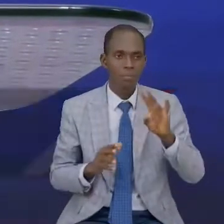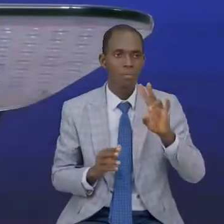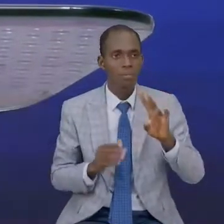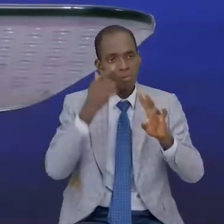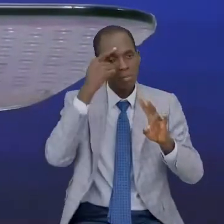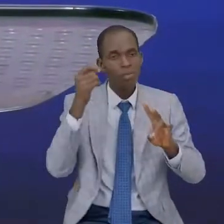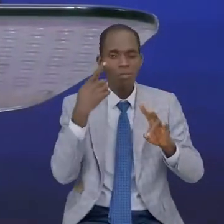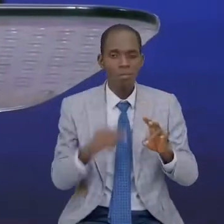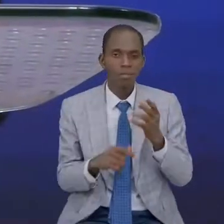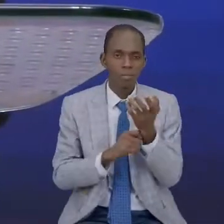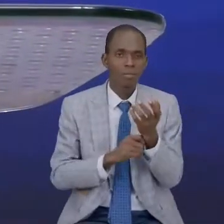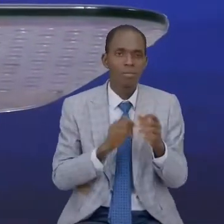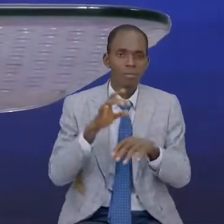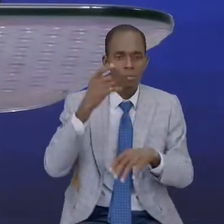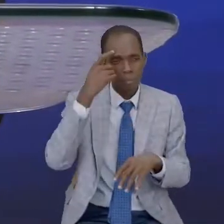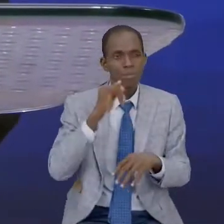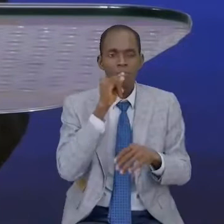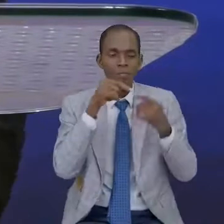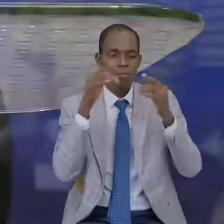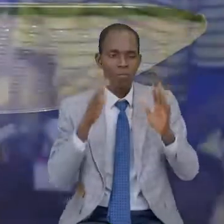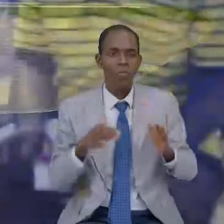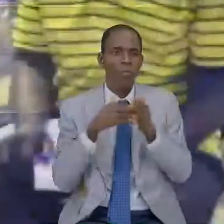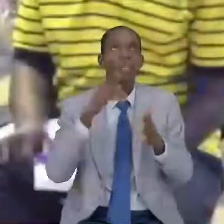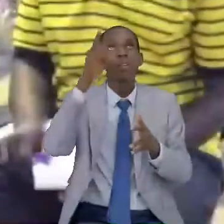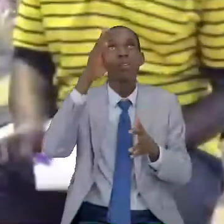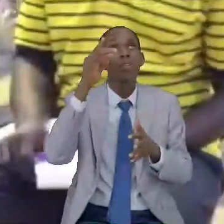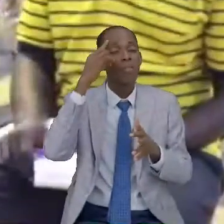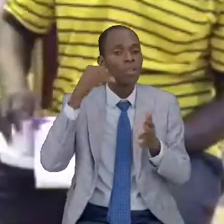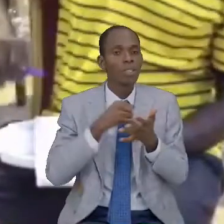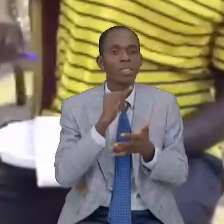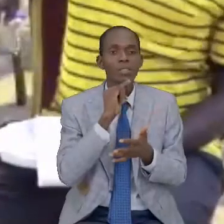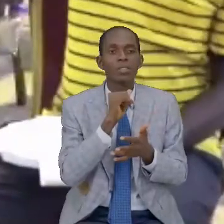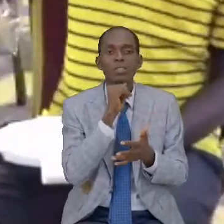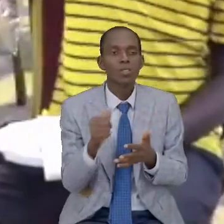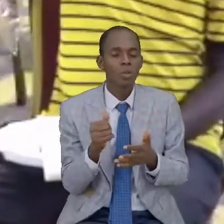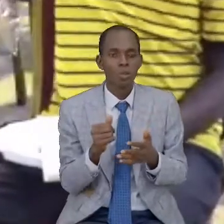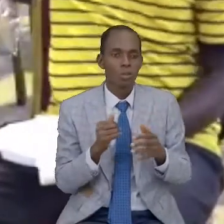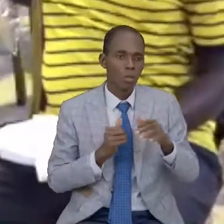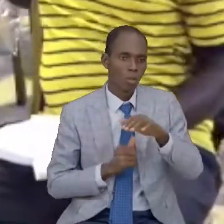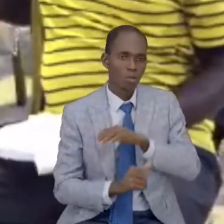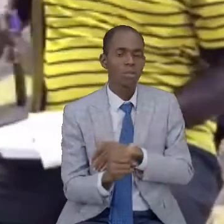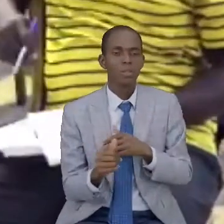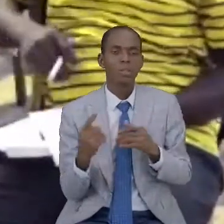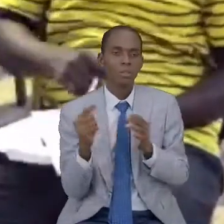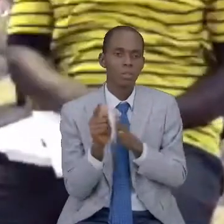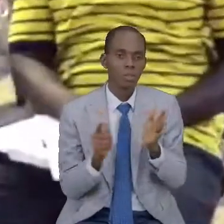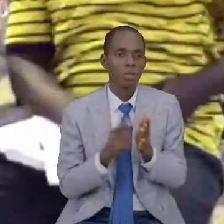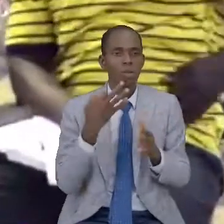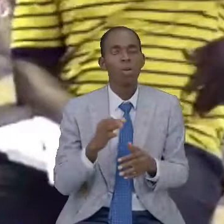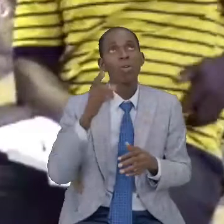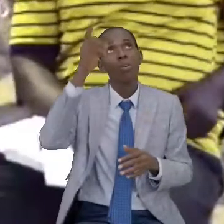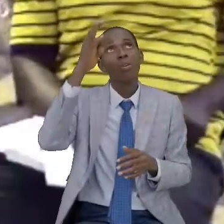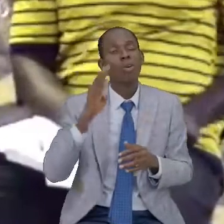Verse 7 says, because the carnal mind is enmity against God, for it is not subject to the law of God,